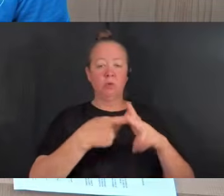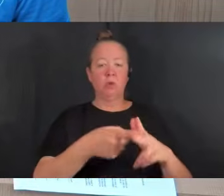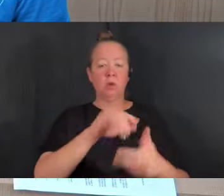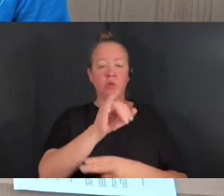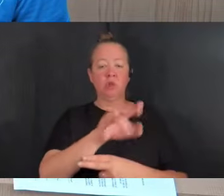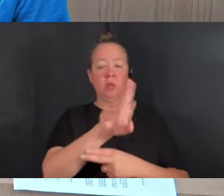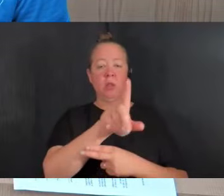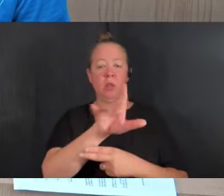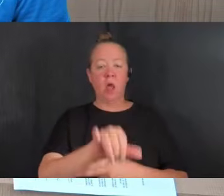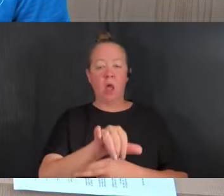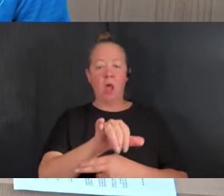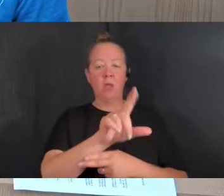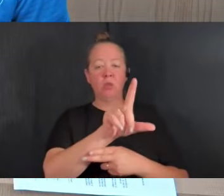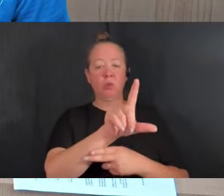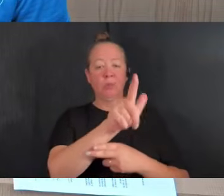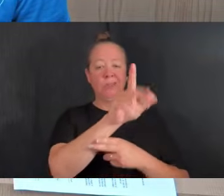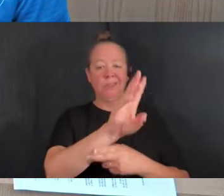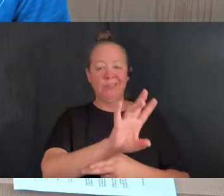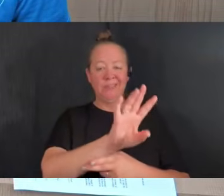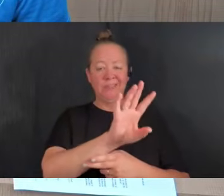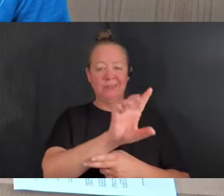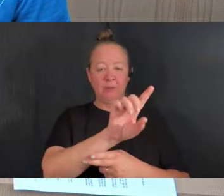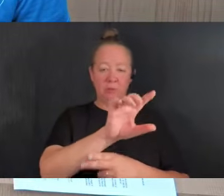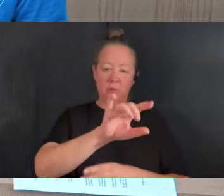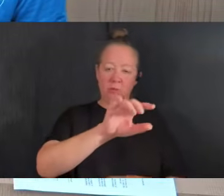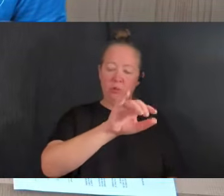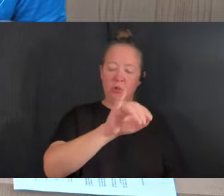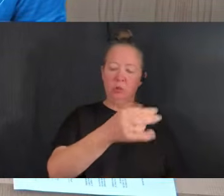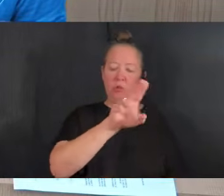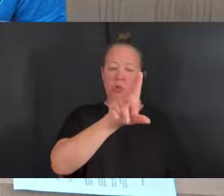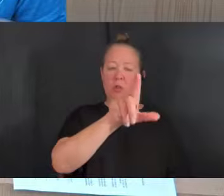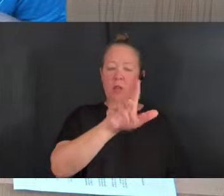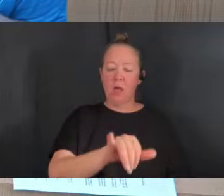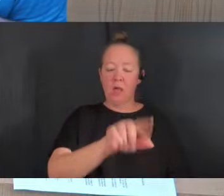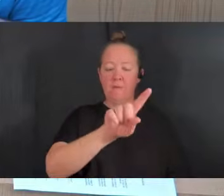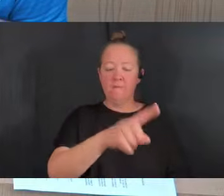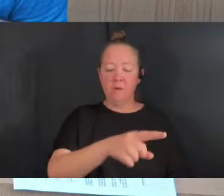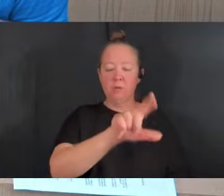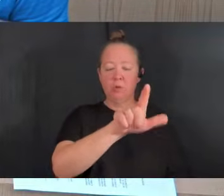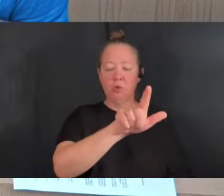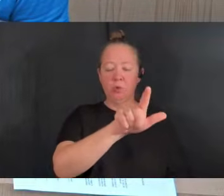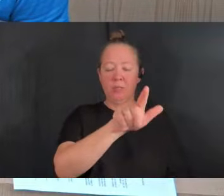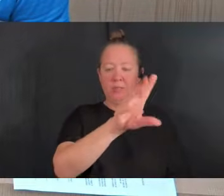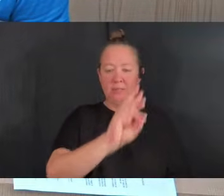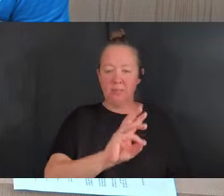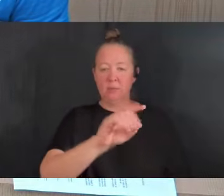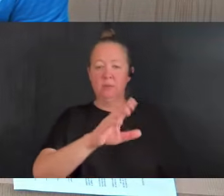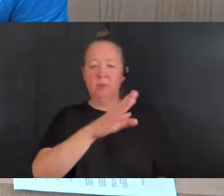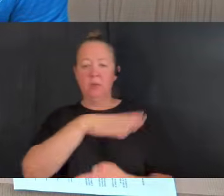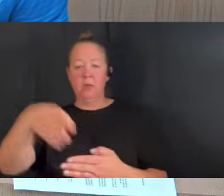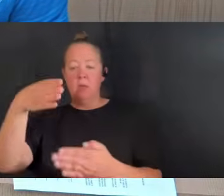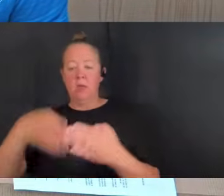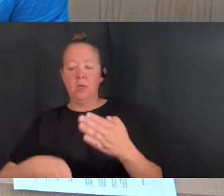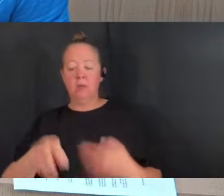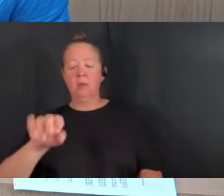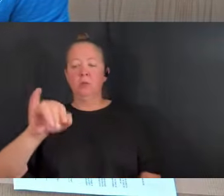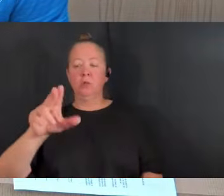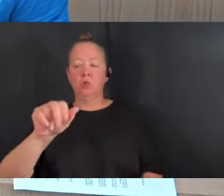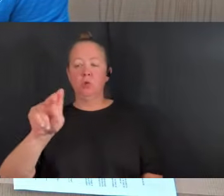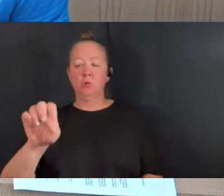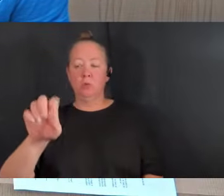30, 2027. And be it further ordained that this budget shall govern the expenditure of funds by the town